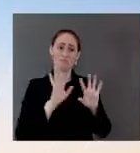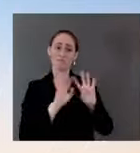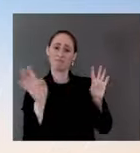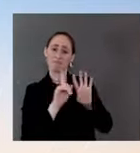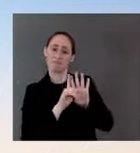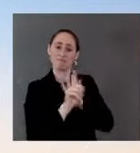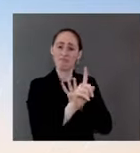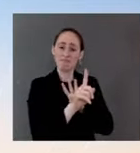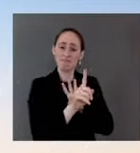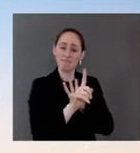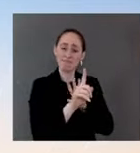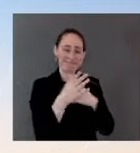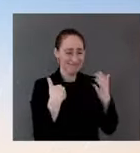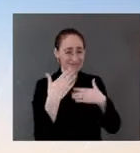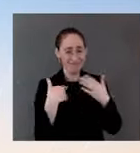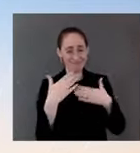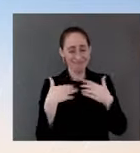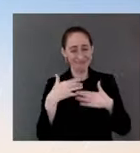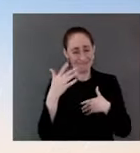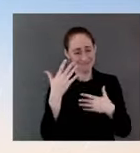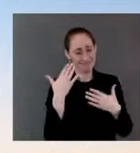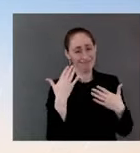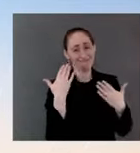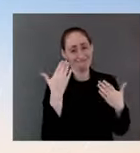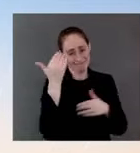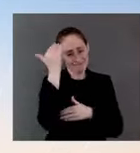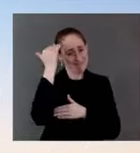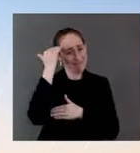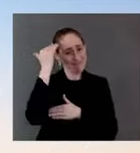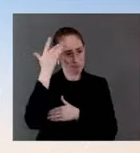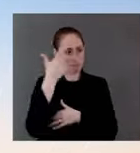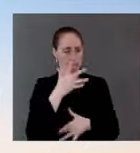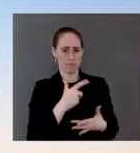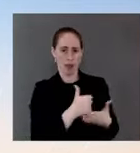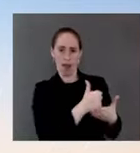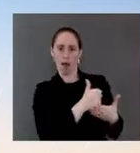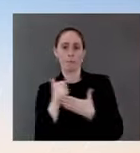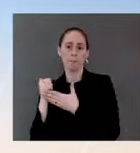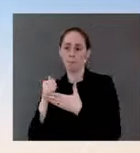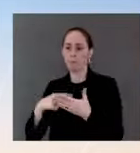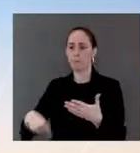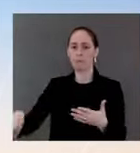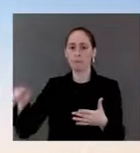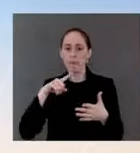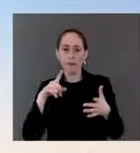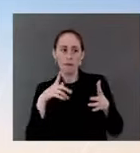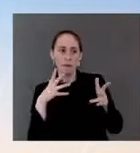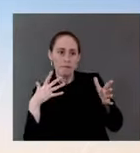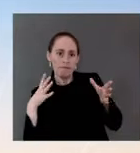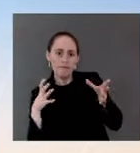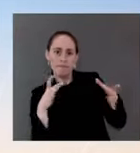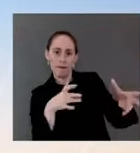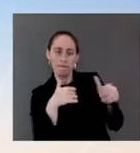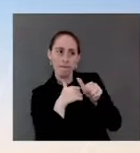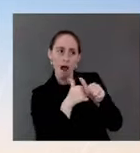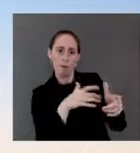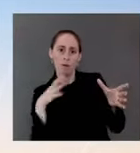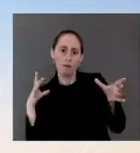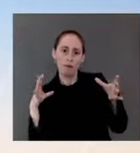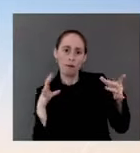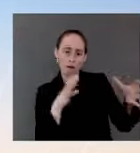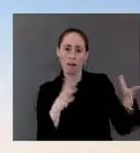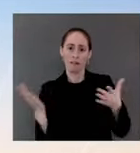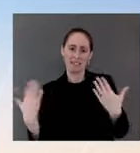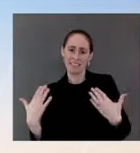direct and lead a medical evacuation via helicopter, and act as a physical shield for his team, the aircraft and its crew. After being hit